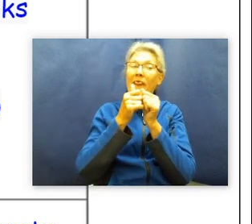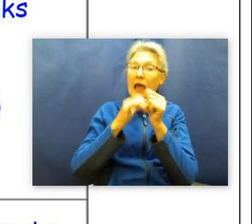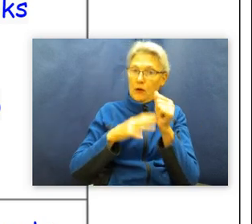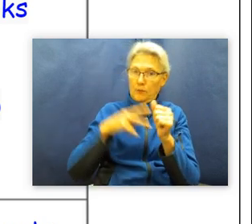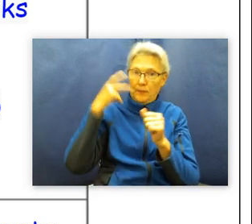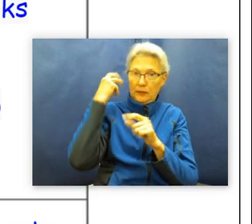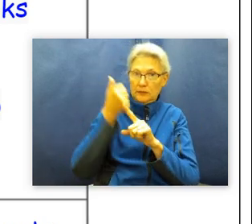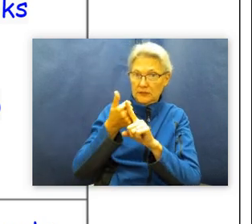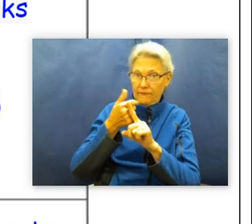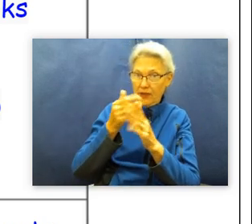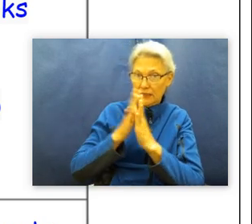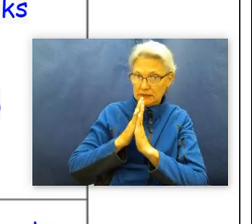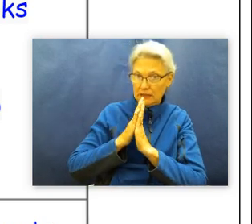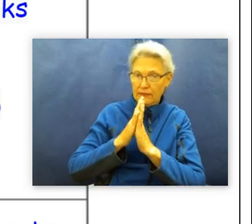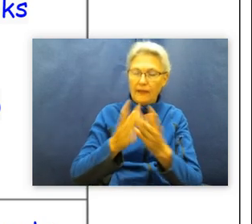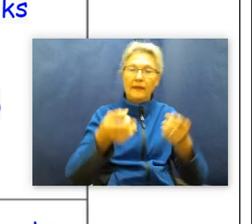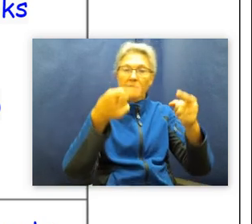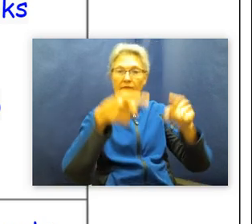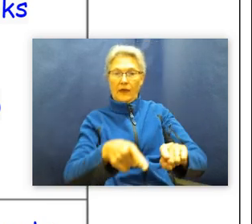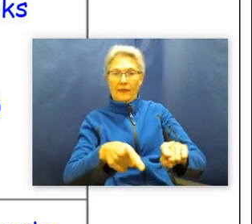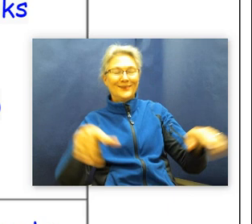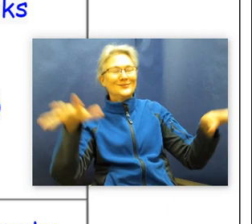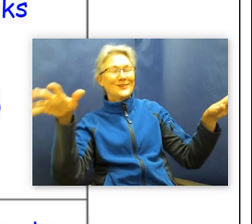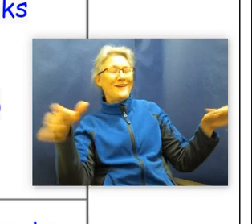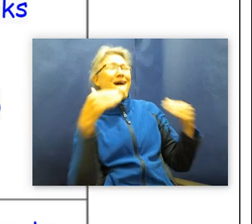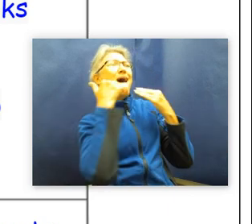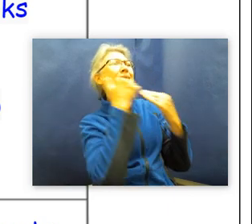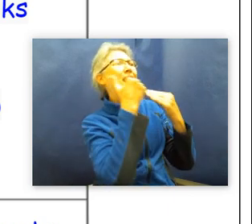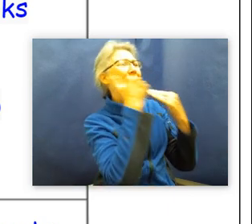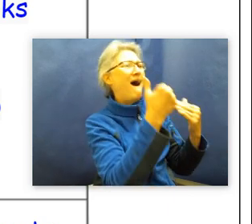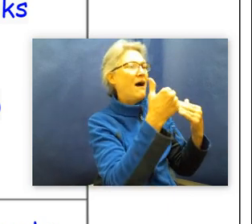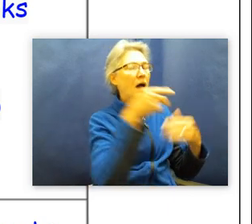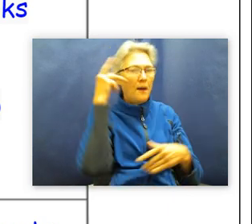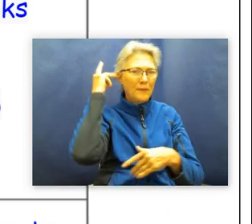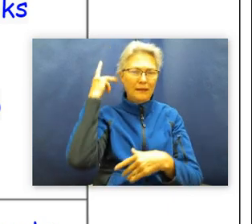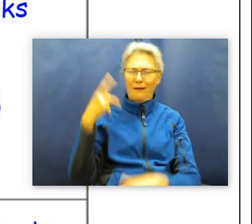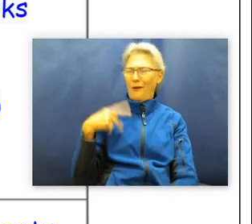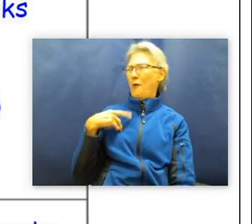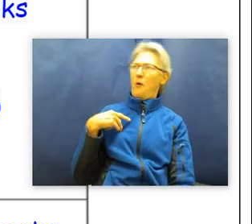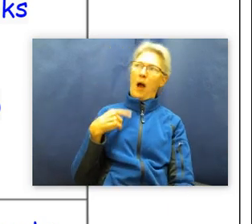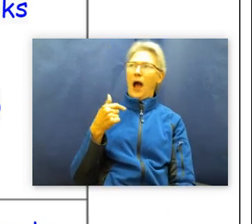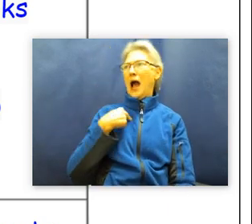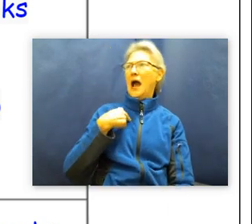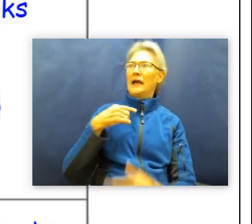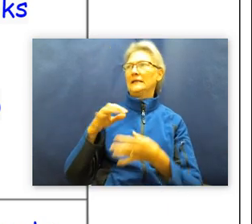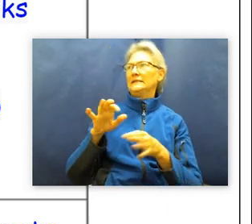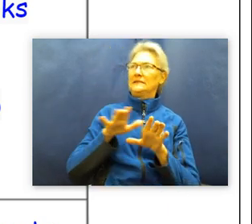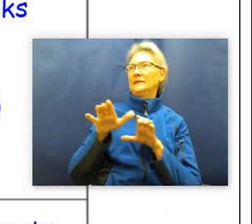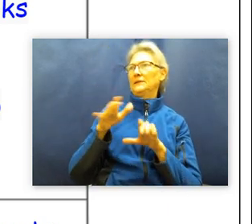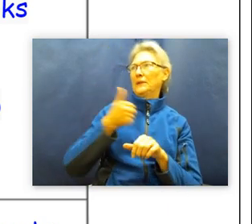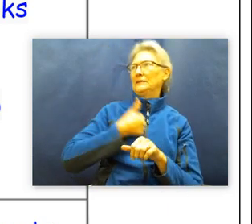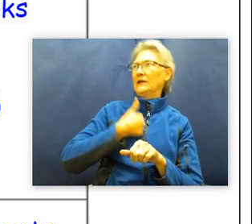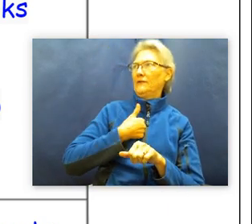event is the Scarecrow reacts gratefully, while Peter at first takes credit for what Wendy has done